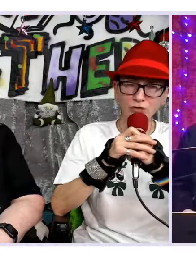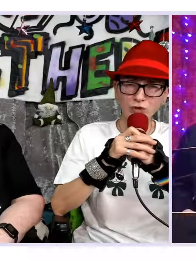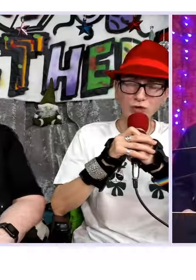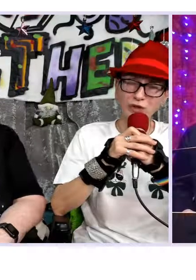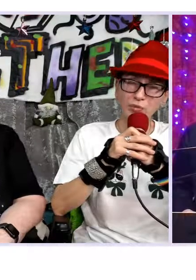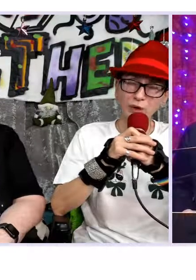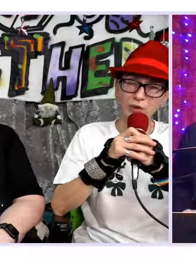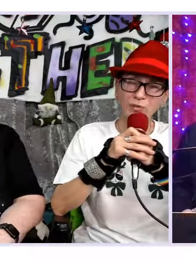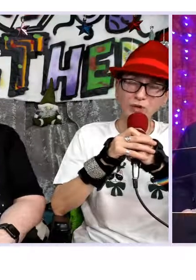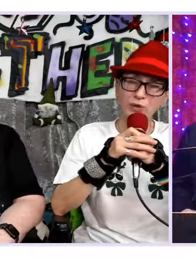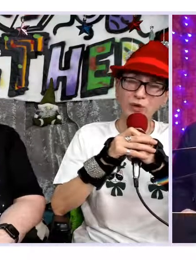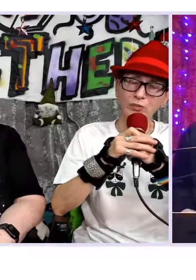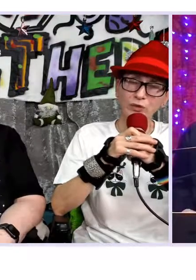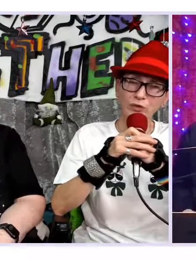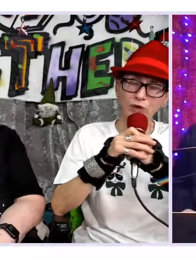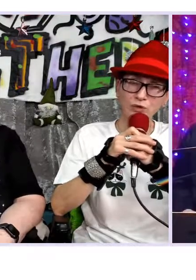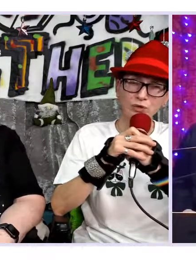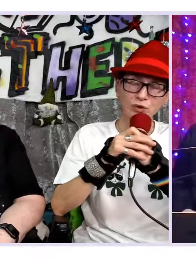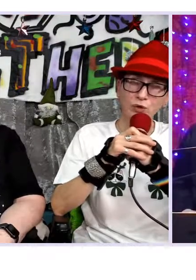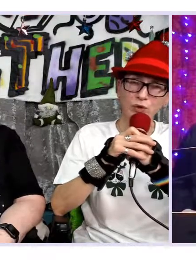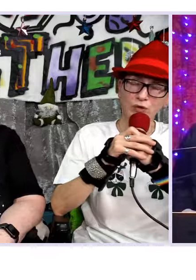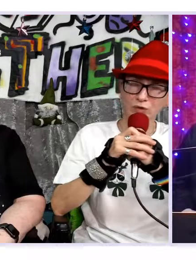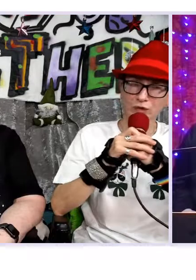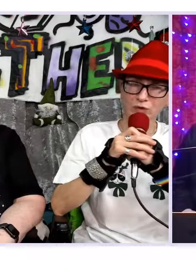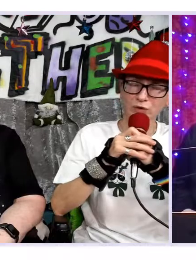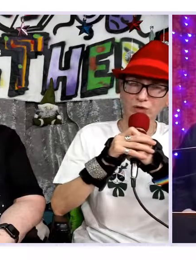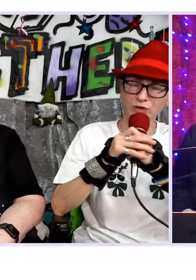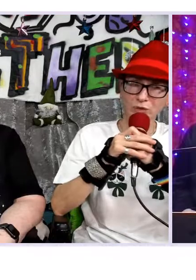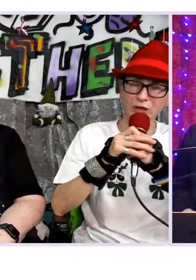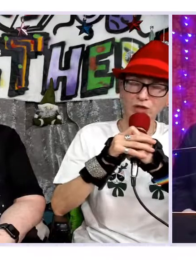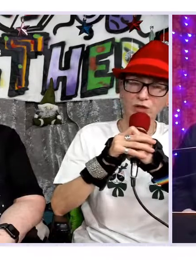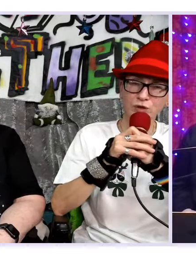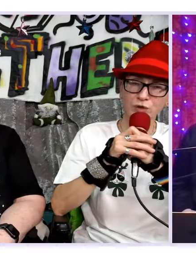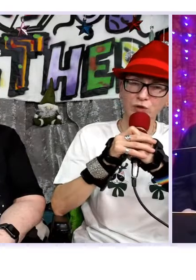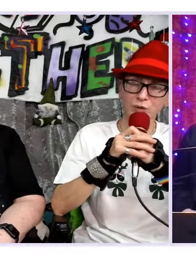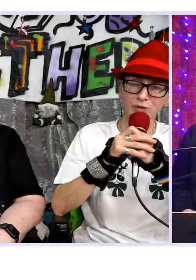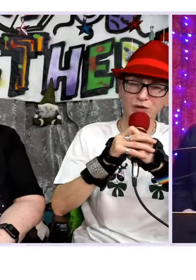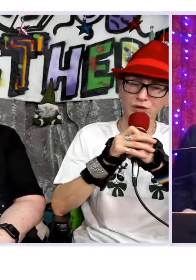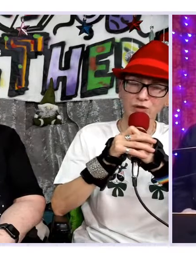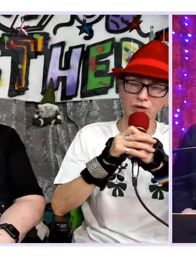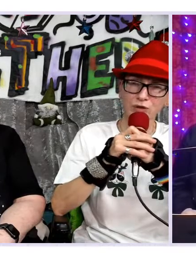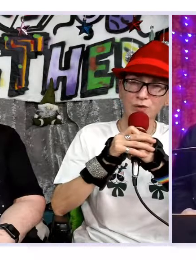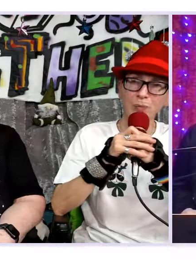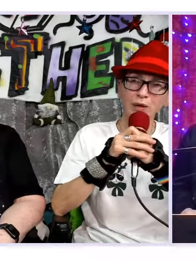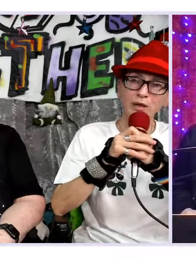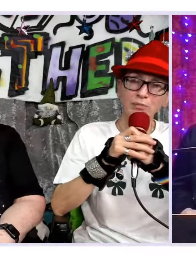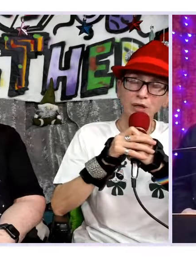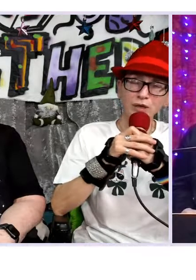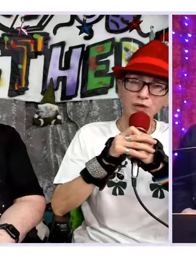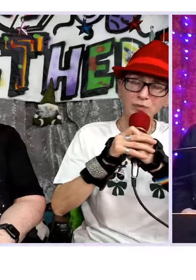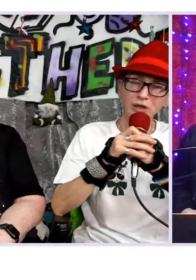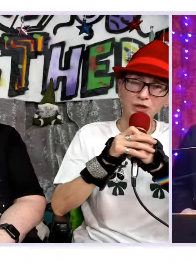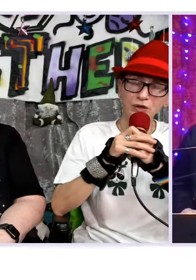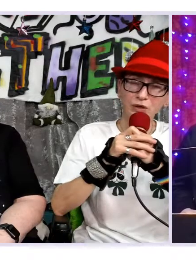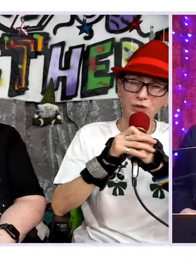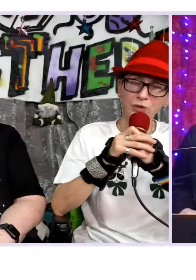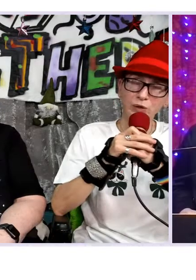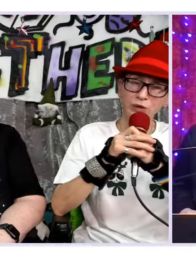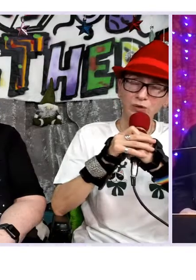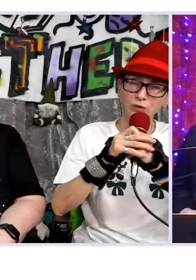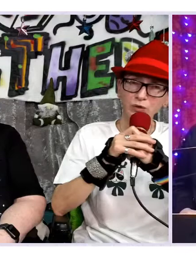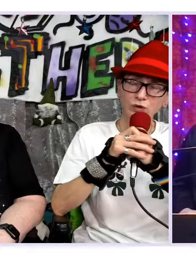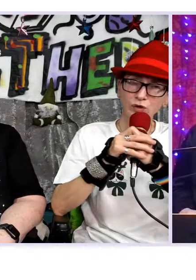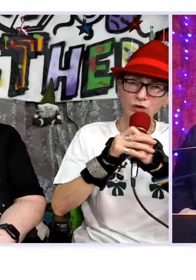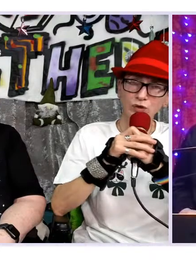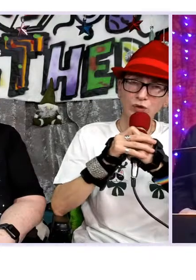poets reading their poems, and we're going to put those on the anthology page on the website too. But in the meantime,